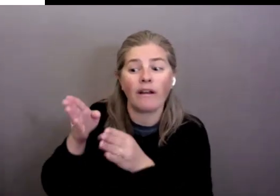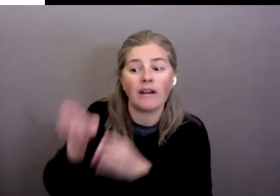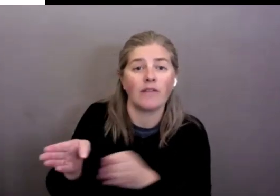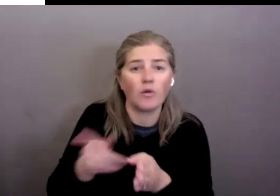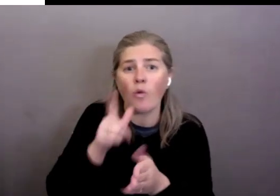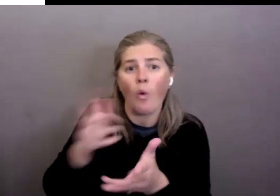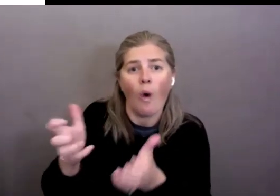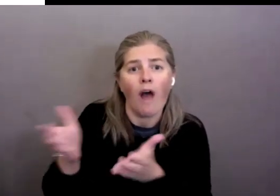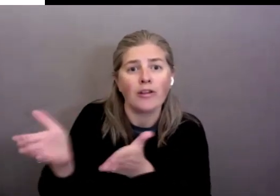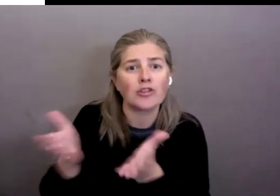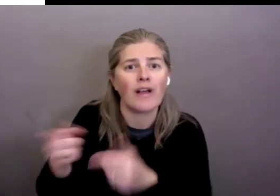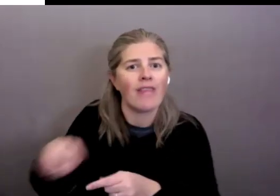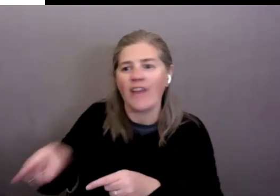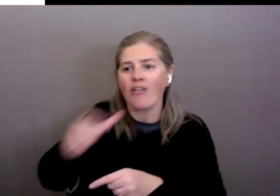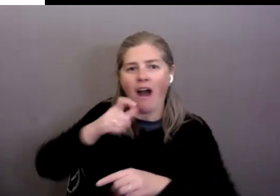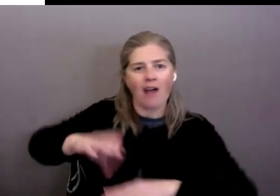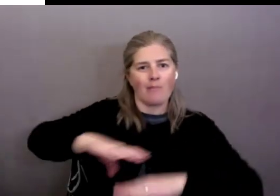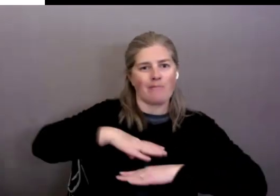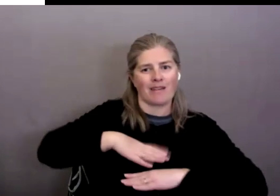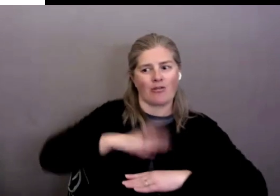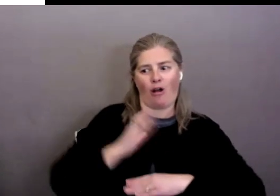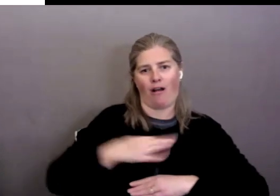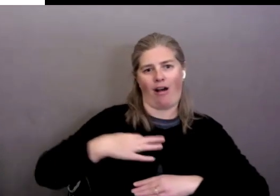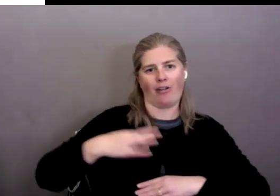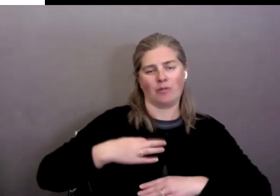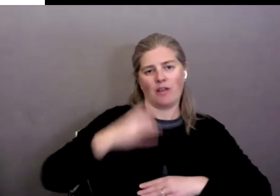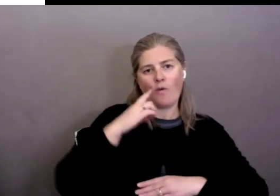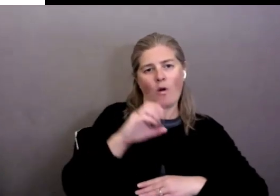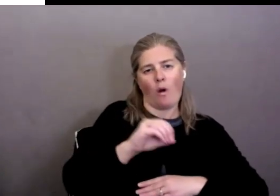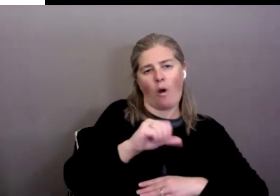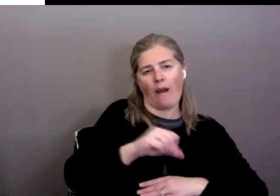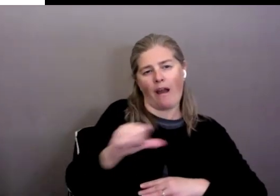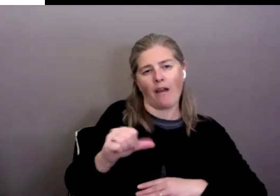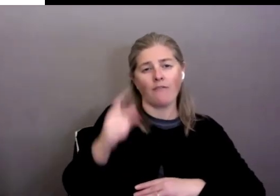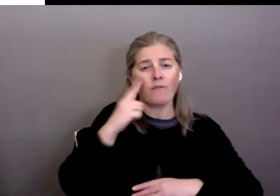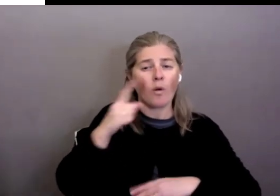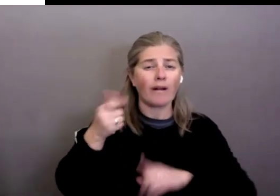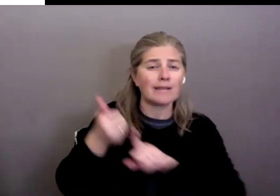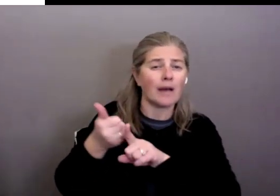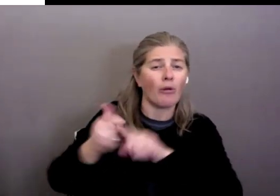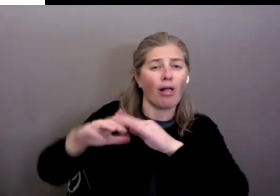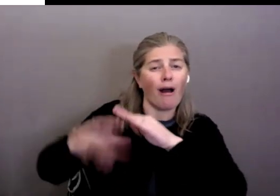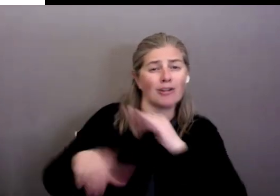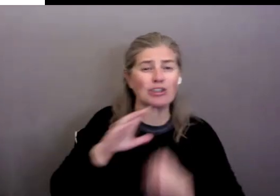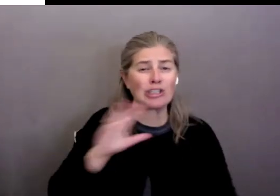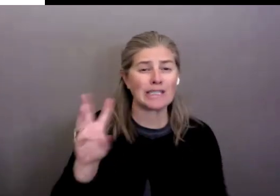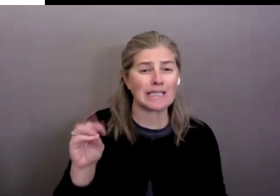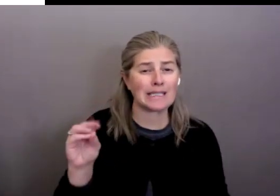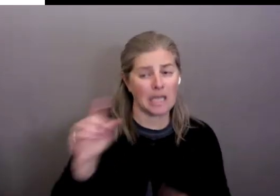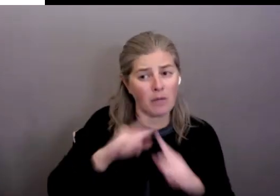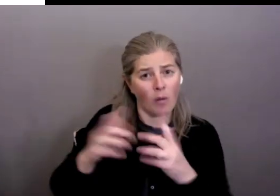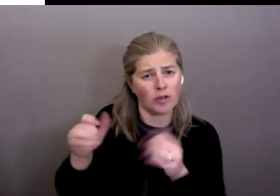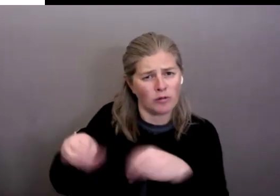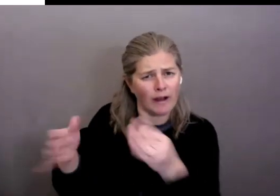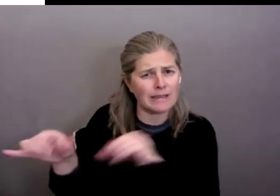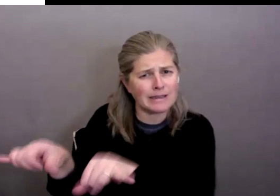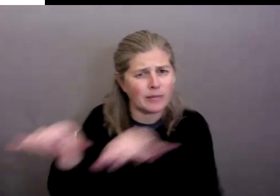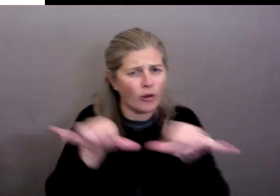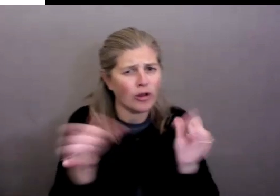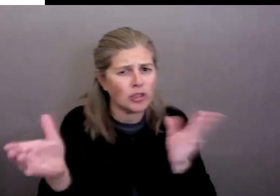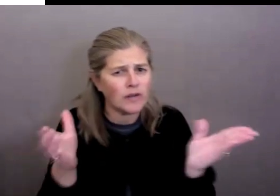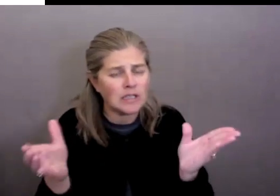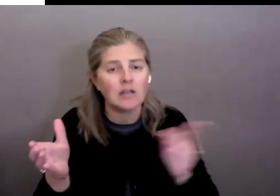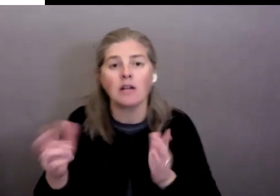who do not meet Older Americans Act eligibility requirements, for example, individuals under age 60. In this example, the AAA would seek